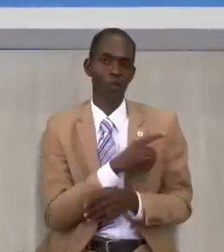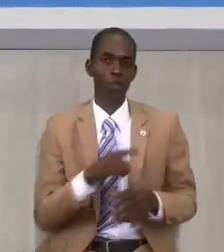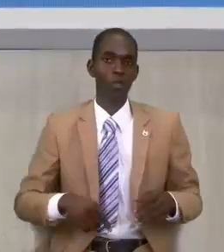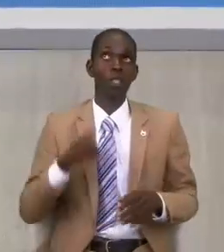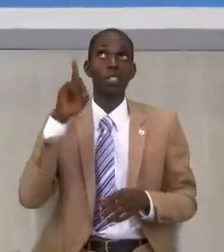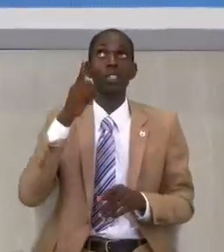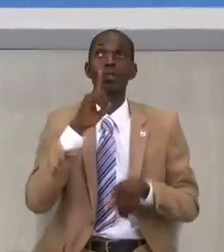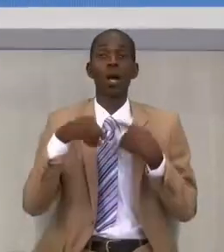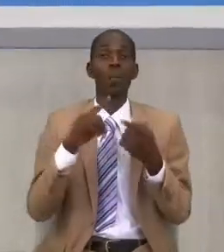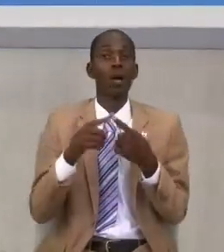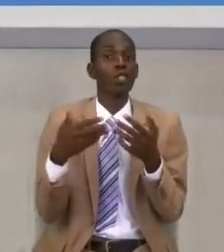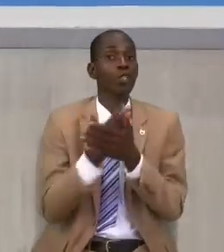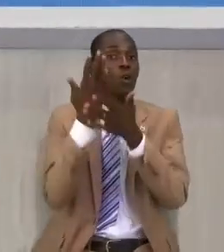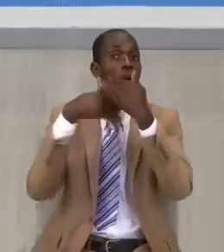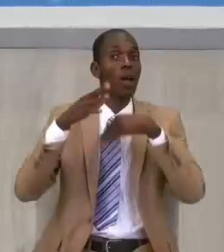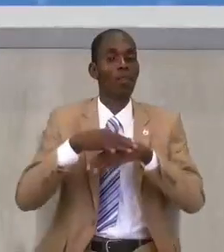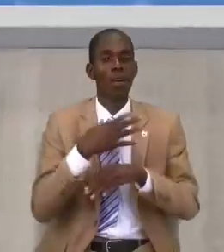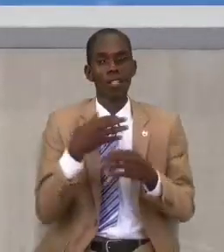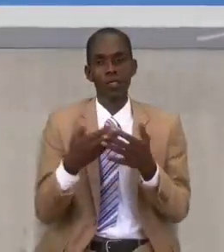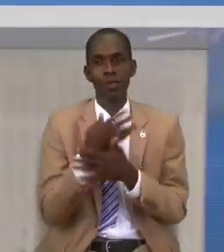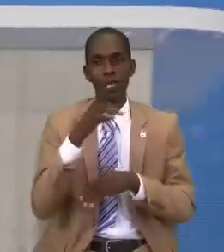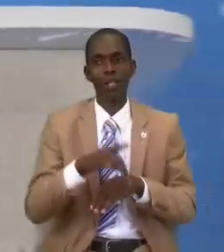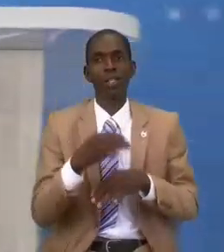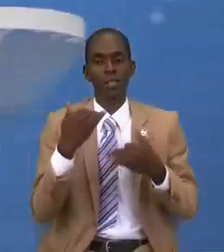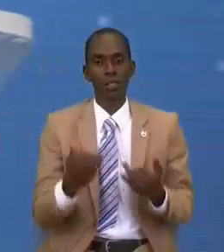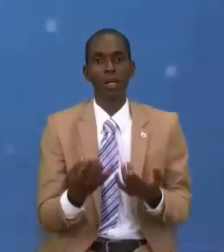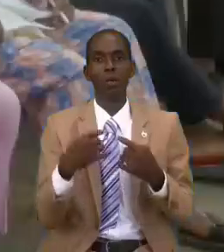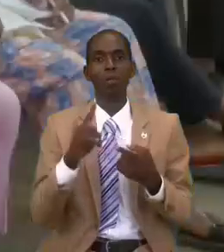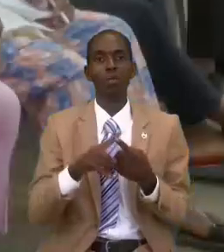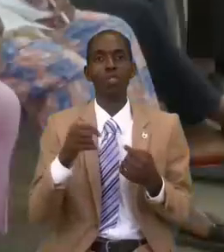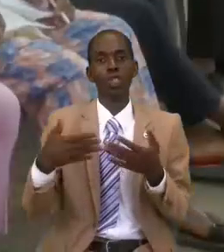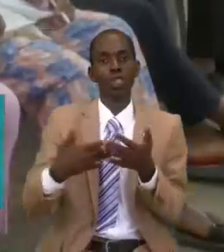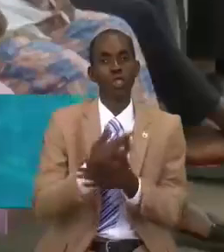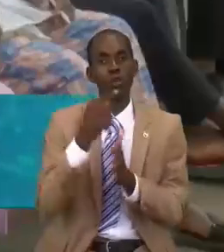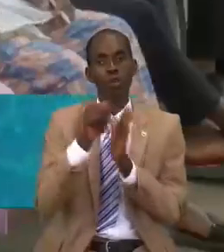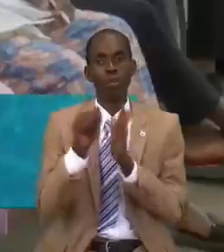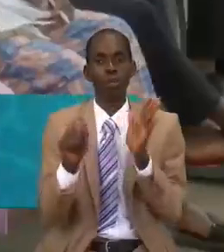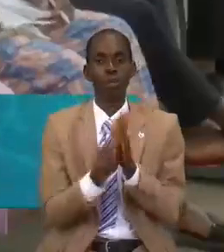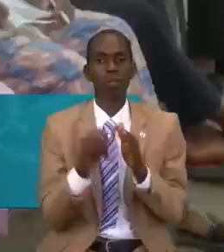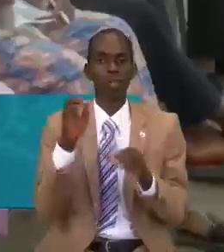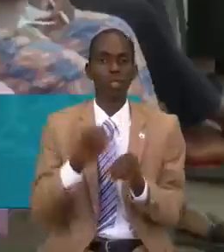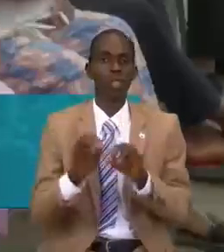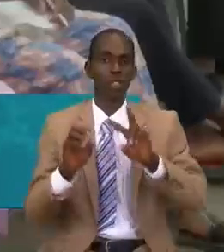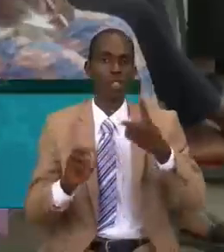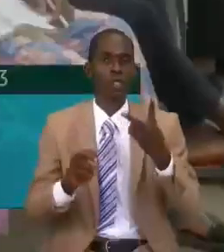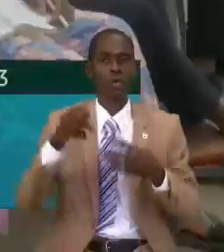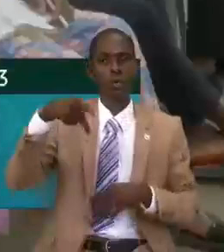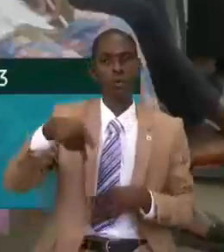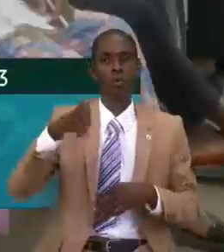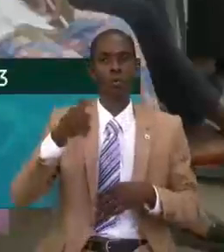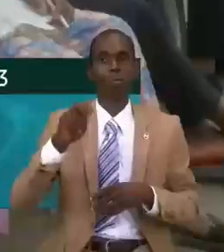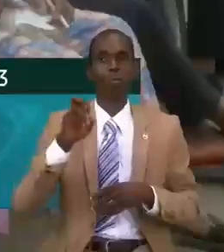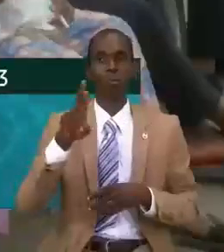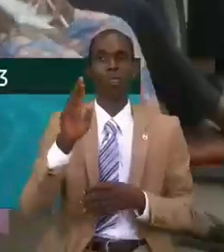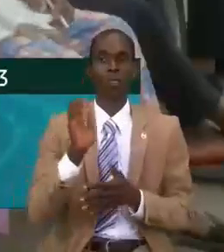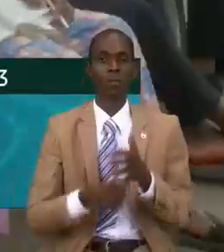to the New Testament in 2 Peter chapter 3. I'm reading there from verse 9. 2 Peter